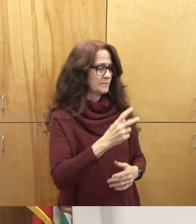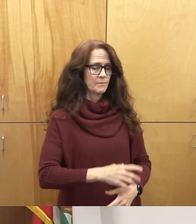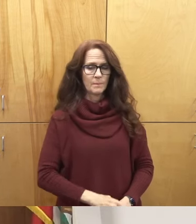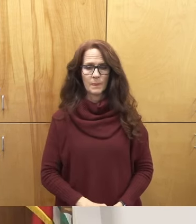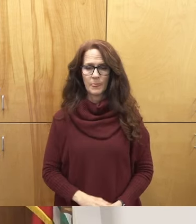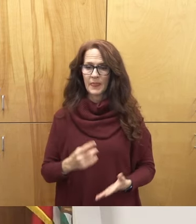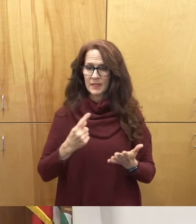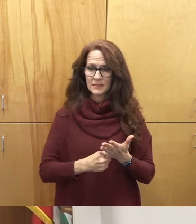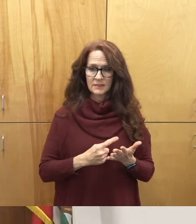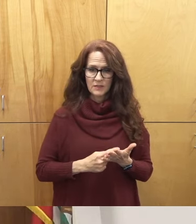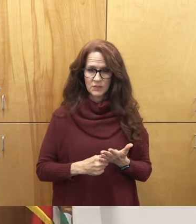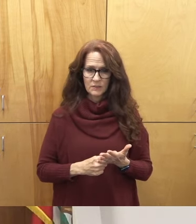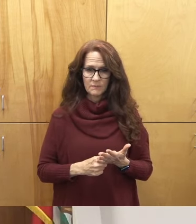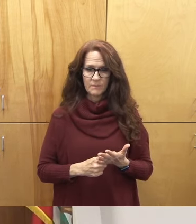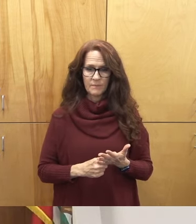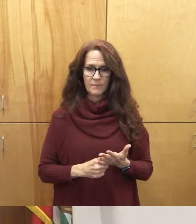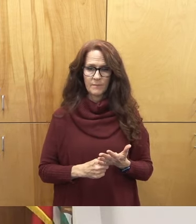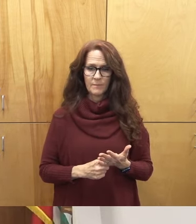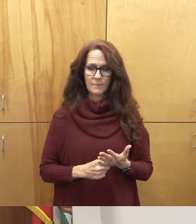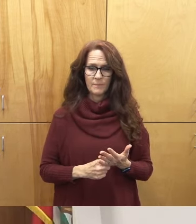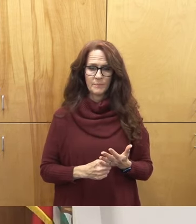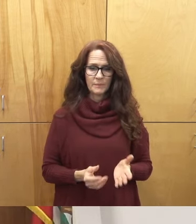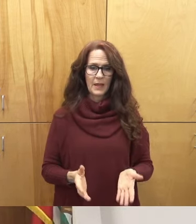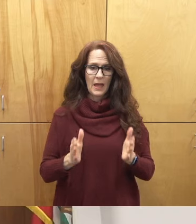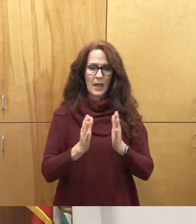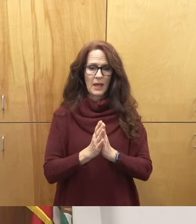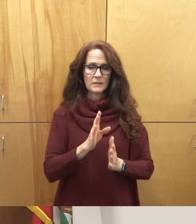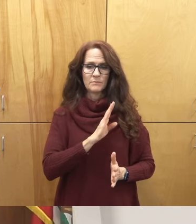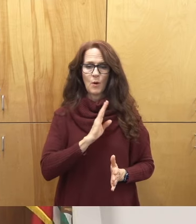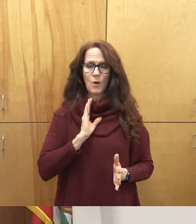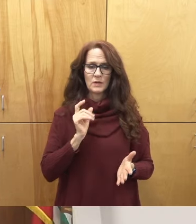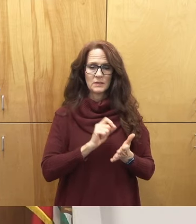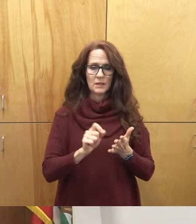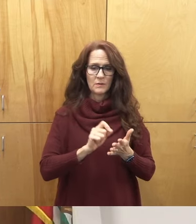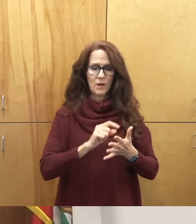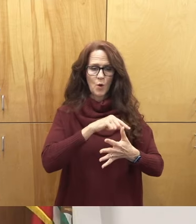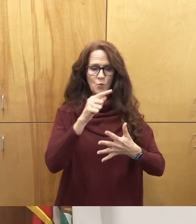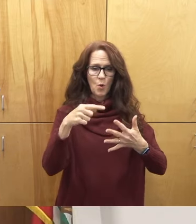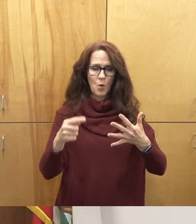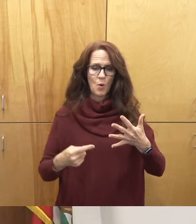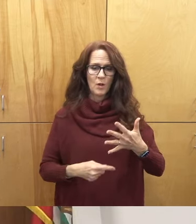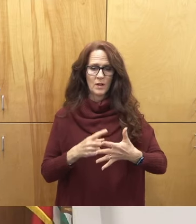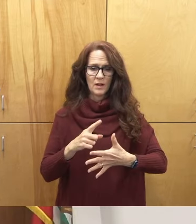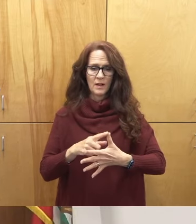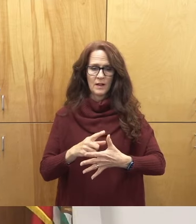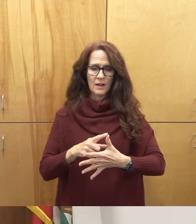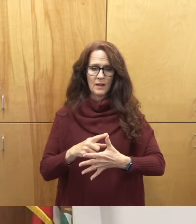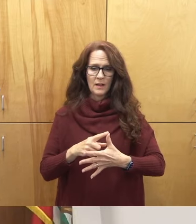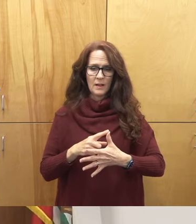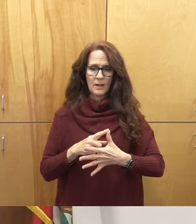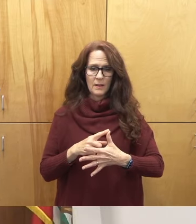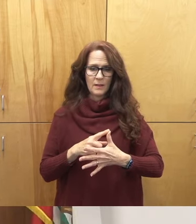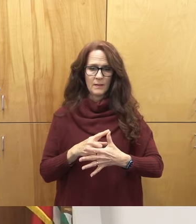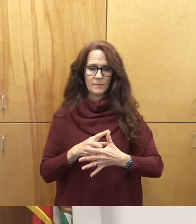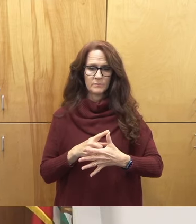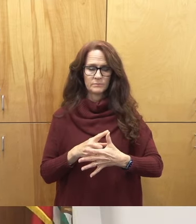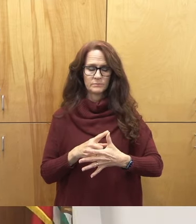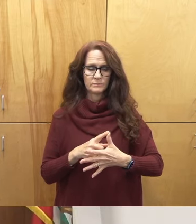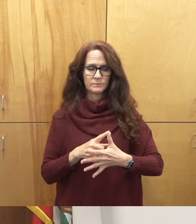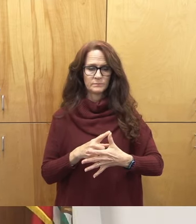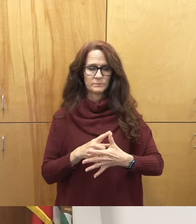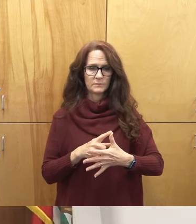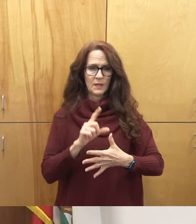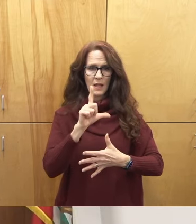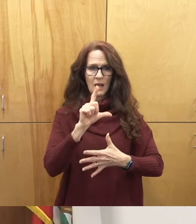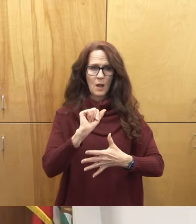Second. Discussion. I'll ask our board secretary to take a roll call vote. Thank you.